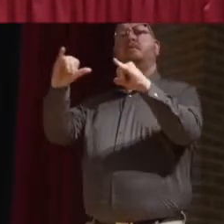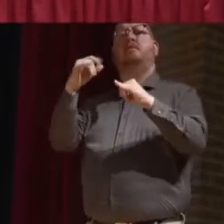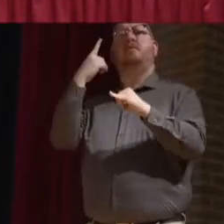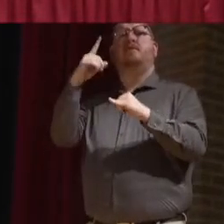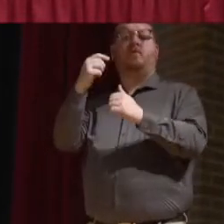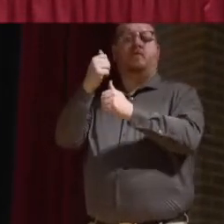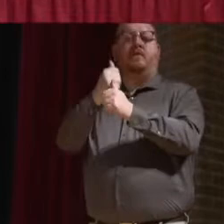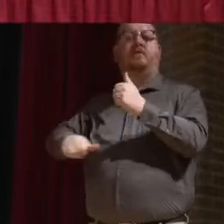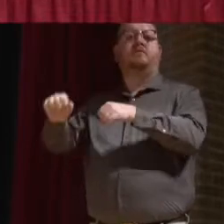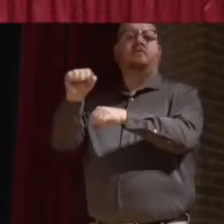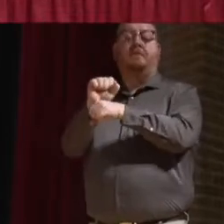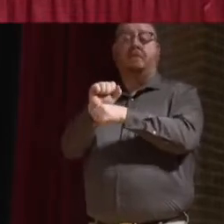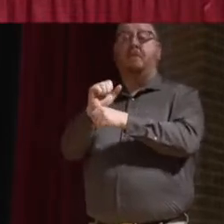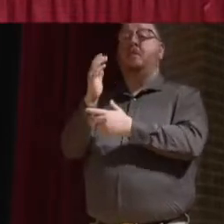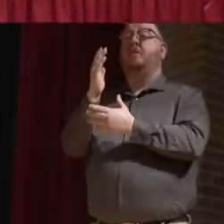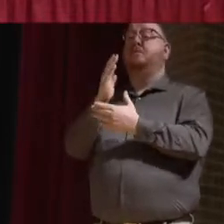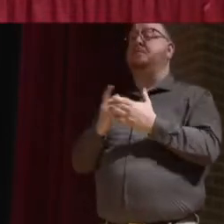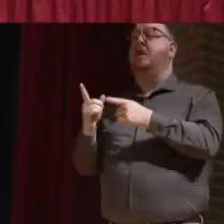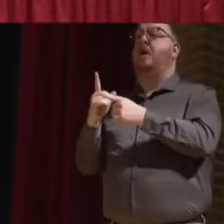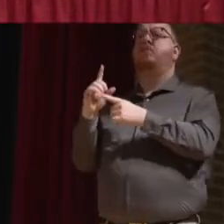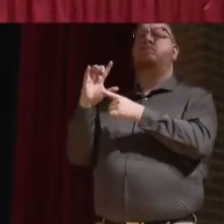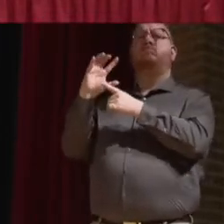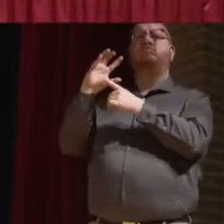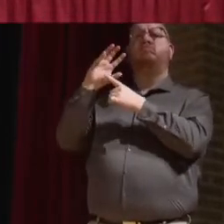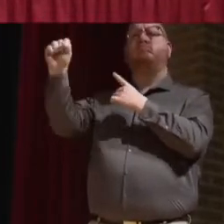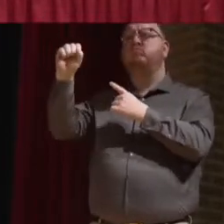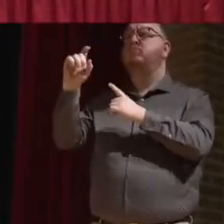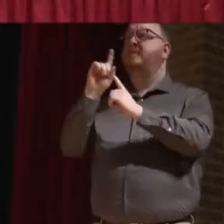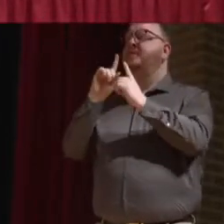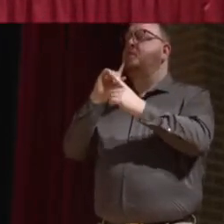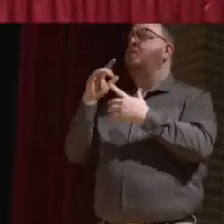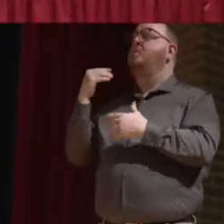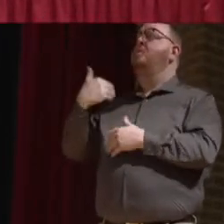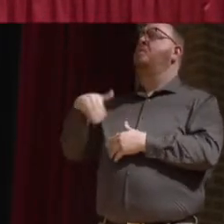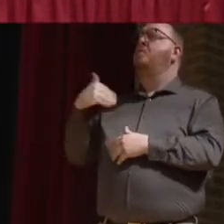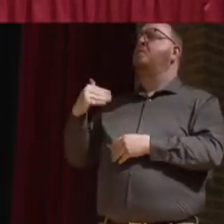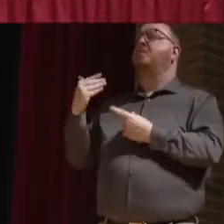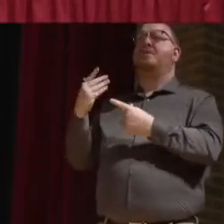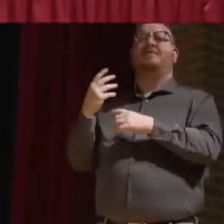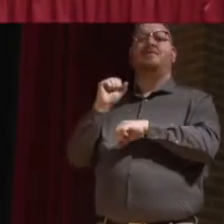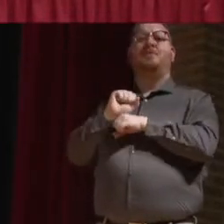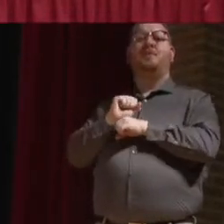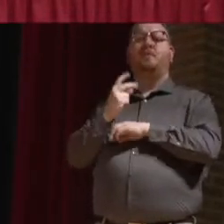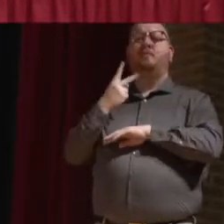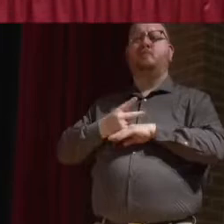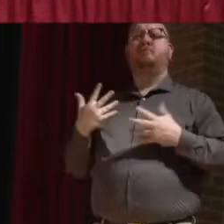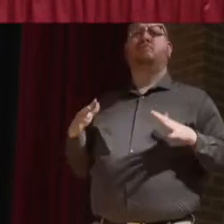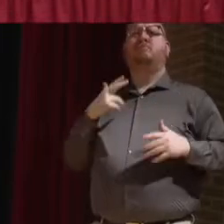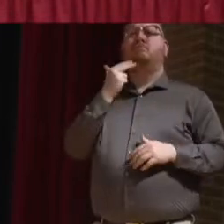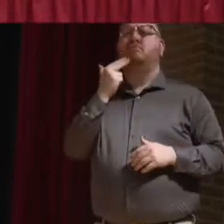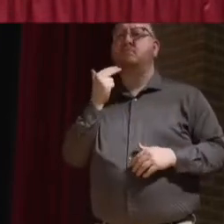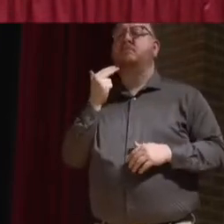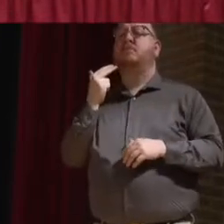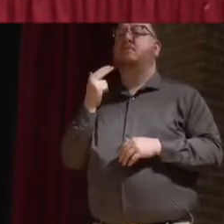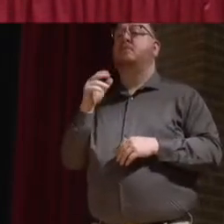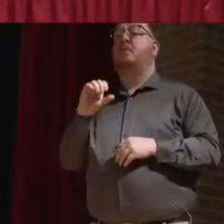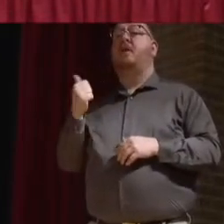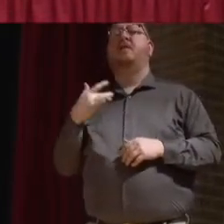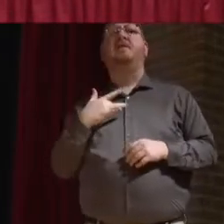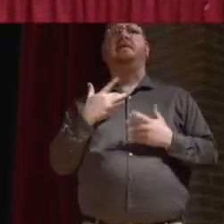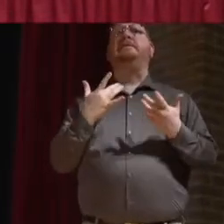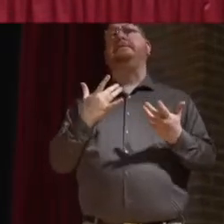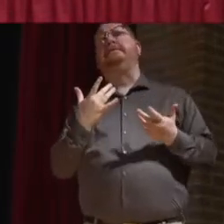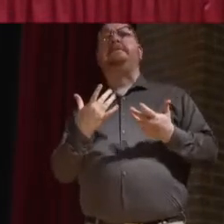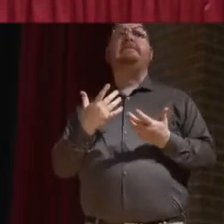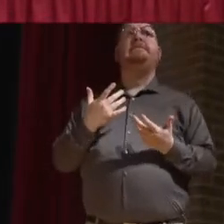have done outstanding in an interview and they've lasted 2 days, and others that we took a shot on and